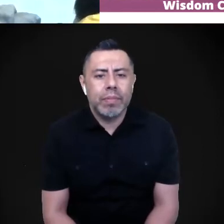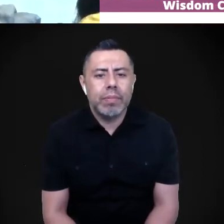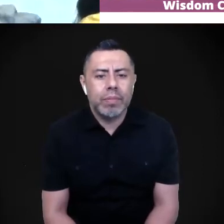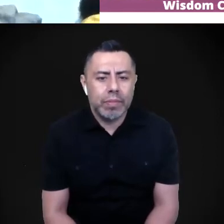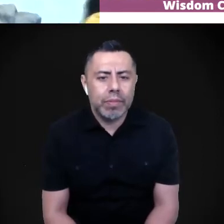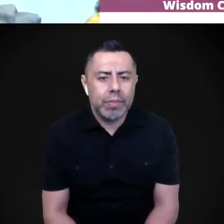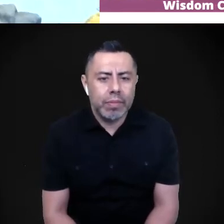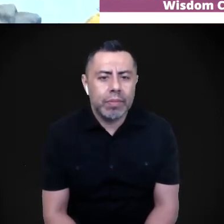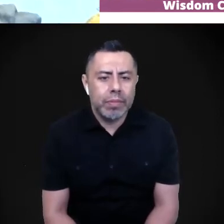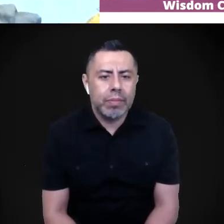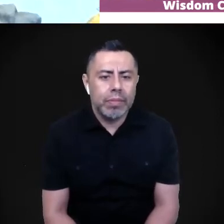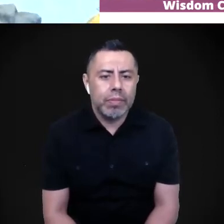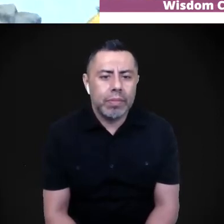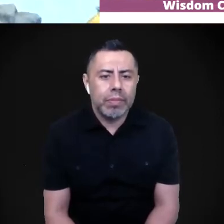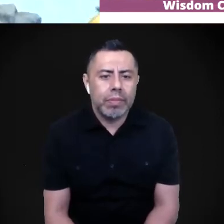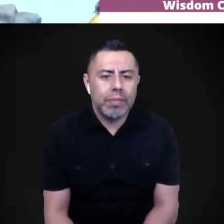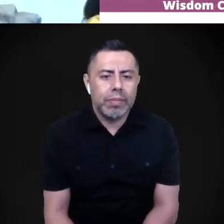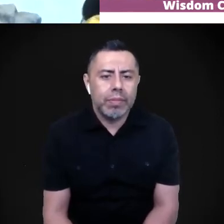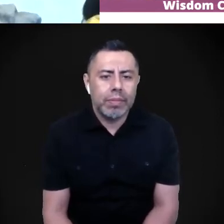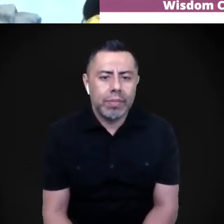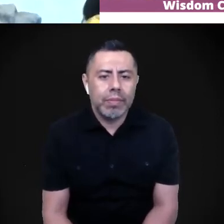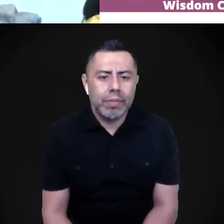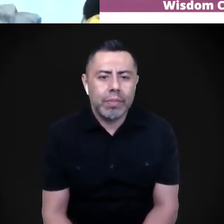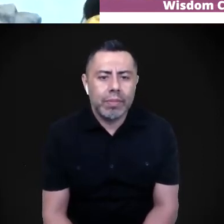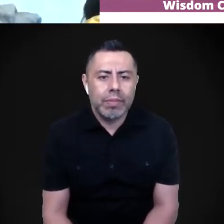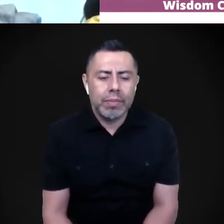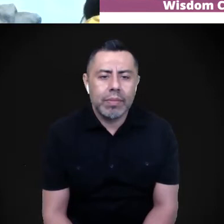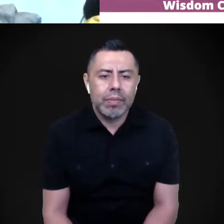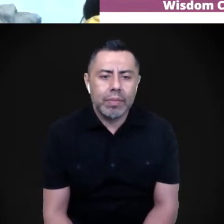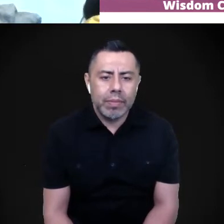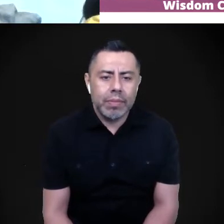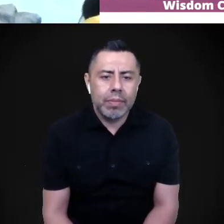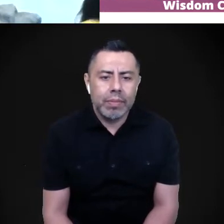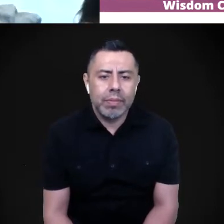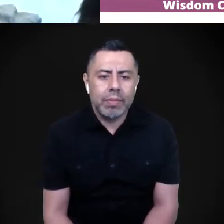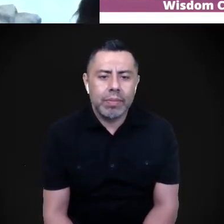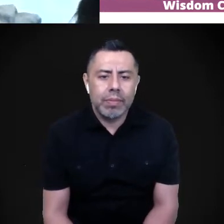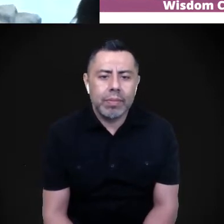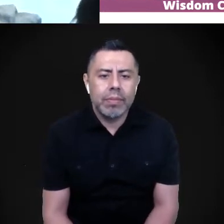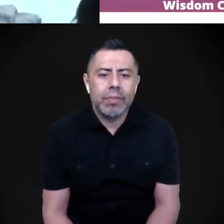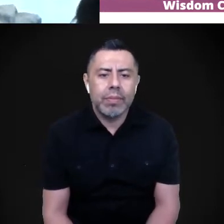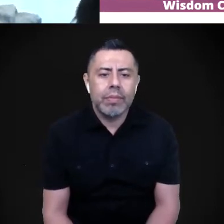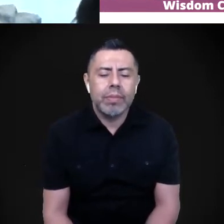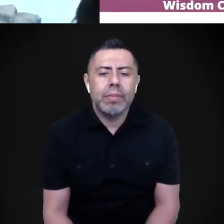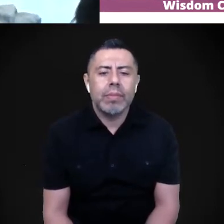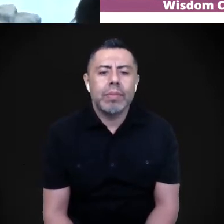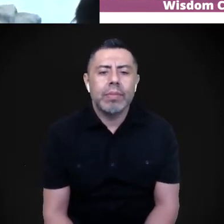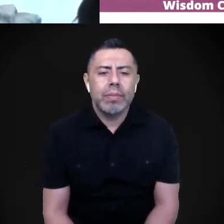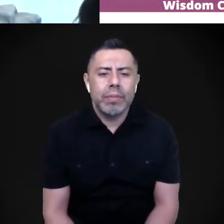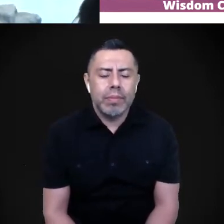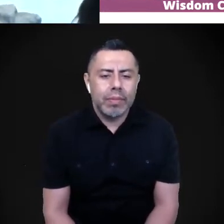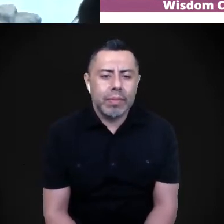she has in a whole g. Ako e balchin et e la shobet so ke et e la hala